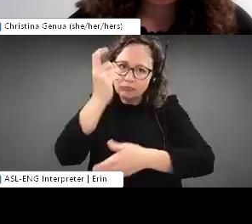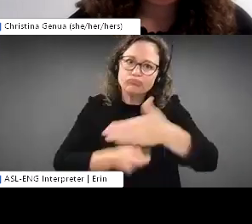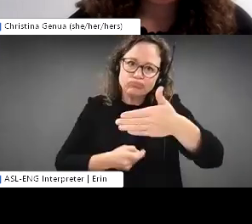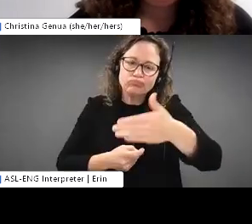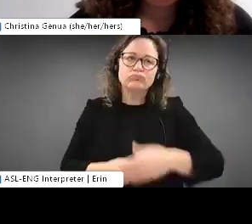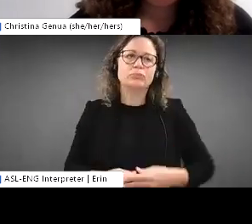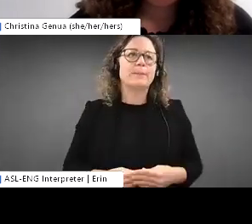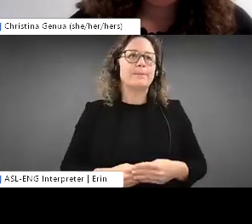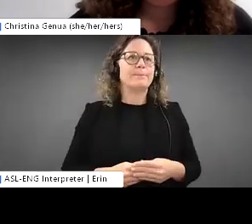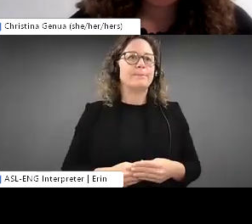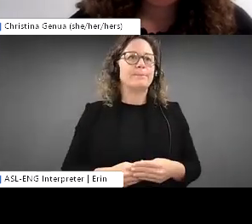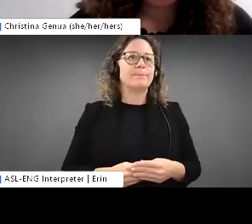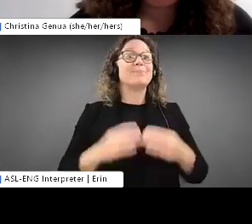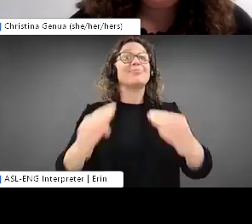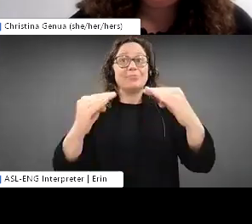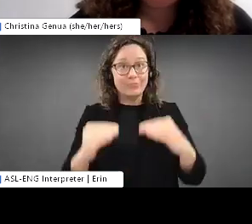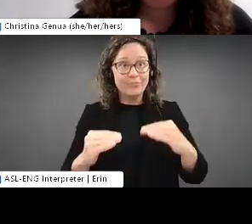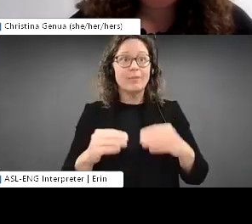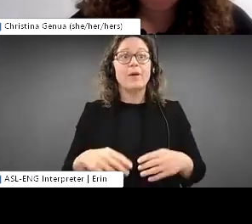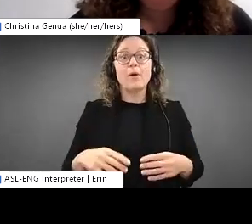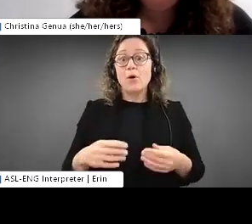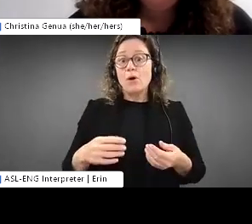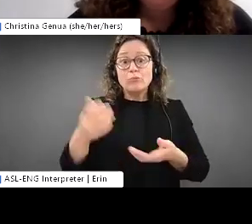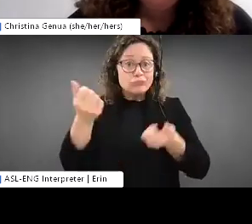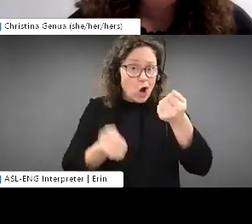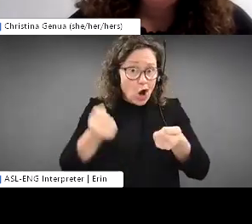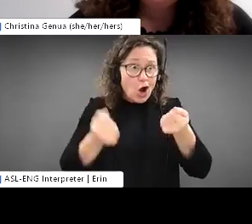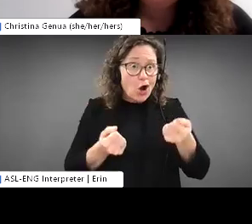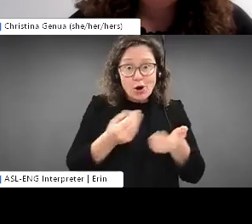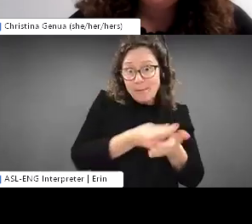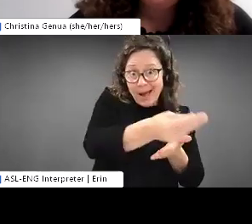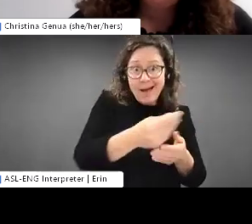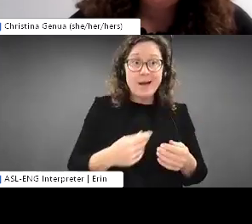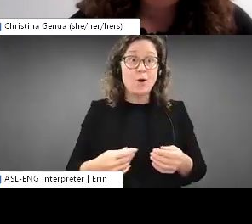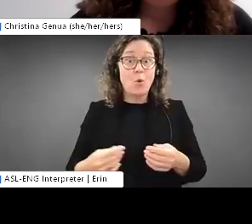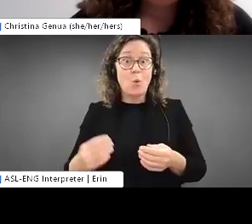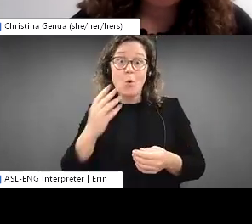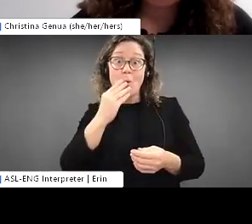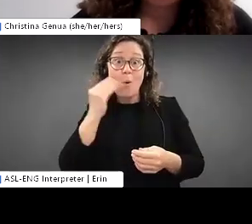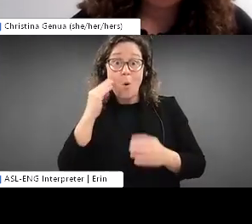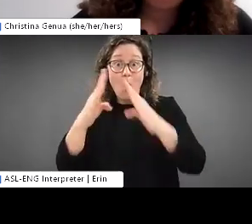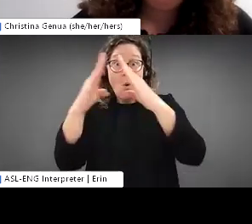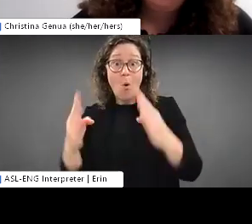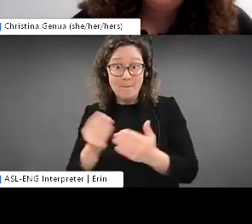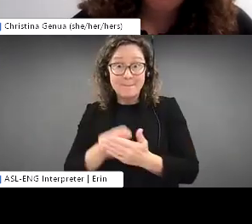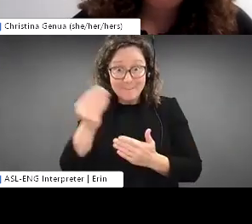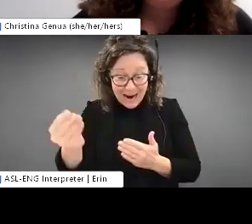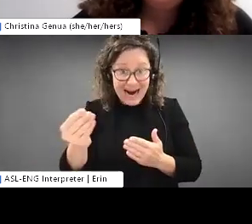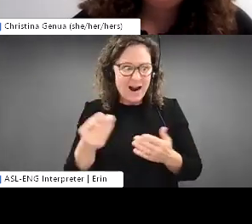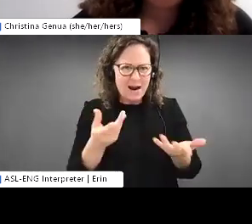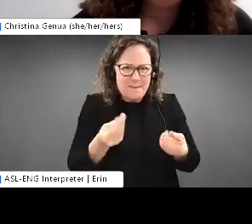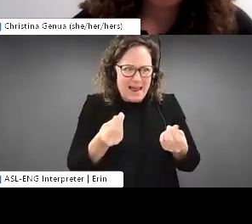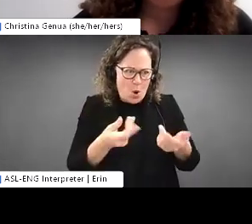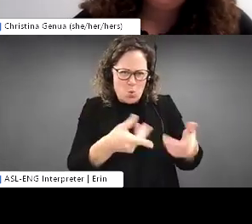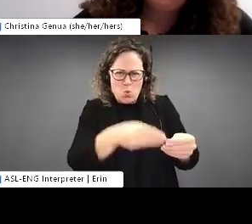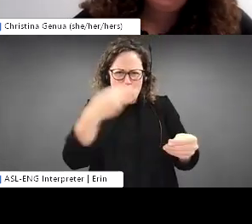Loans for cars and homes. So you buying a car or home, this can be a big investment. So many people take out a loan from the bank to help them make